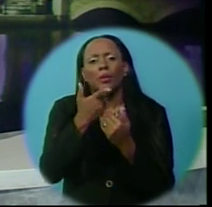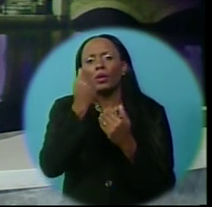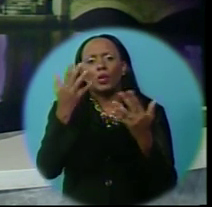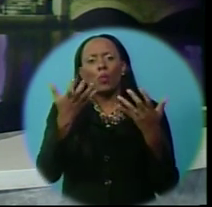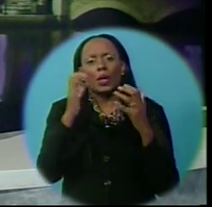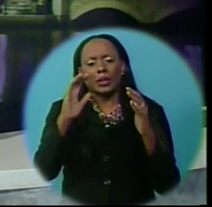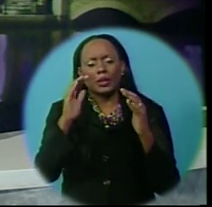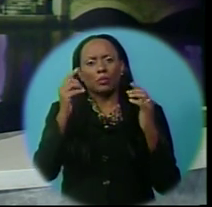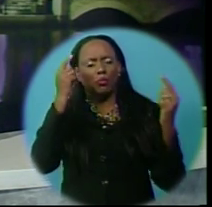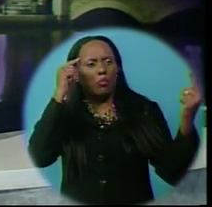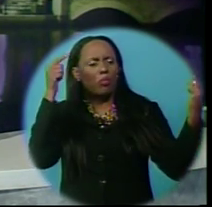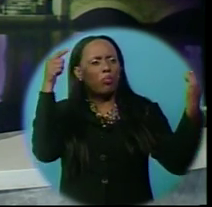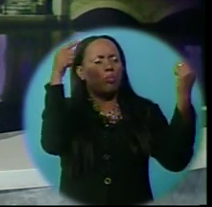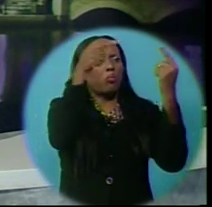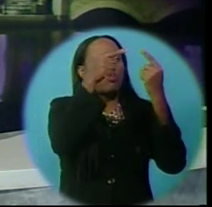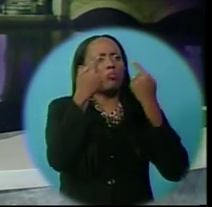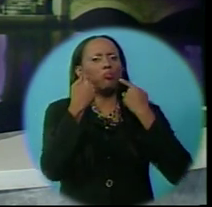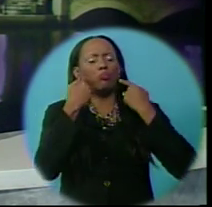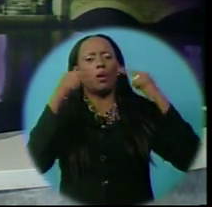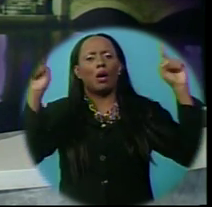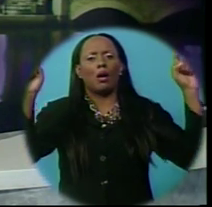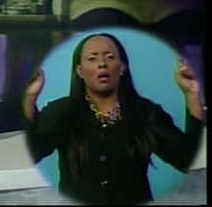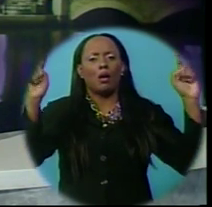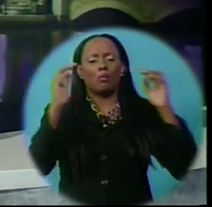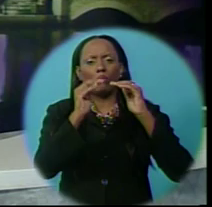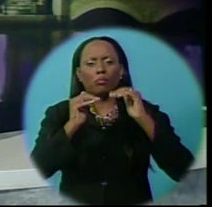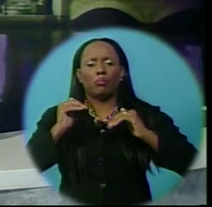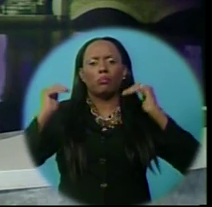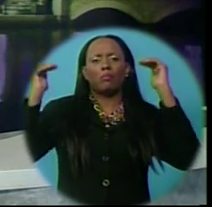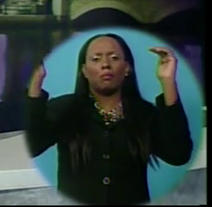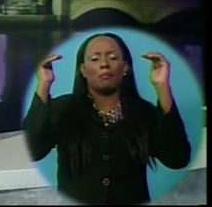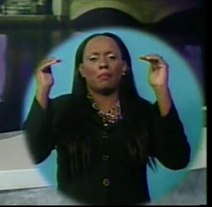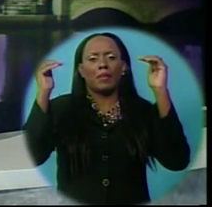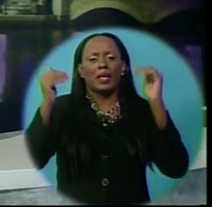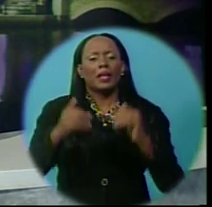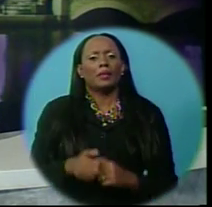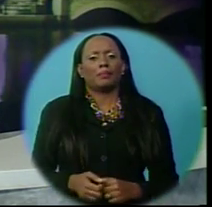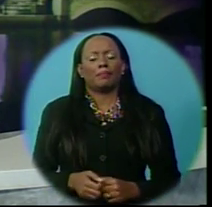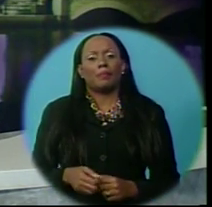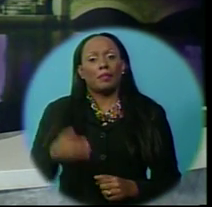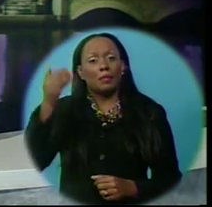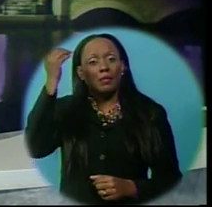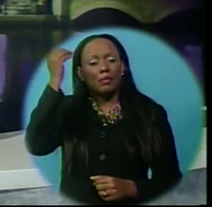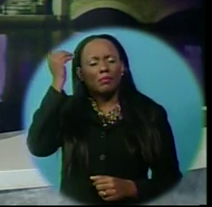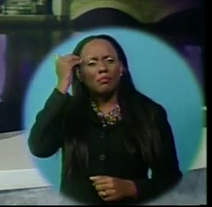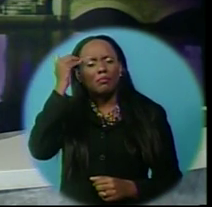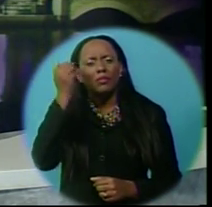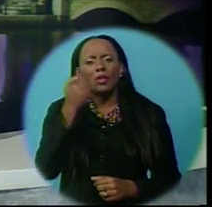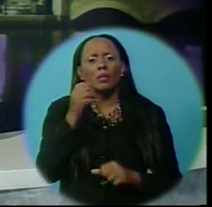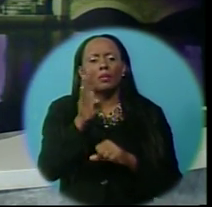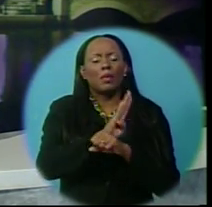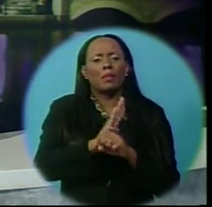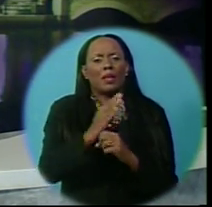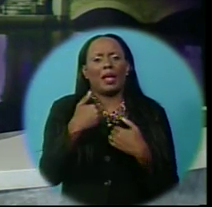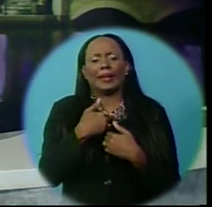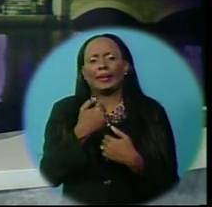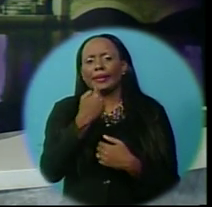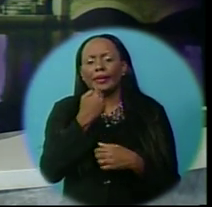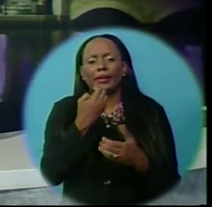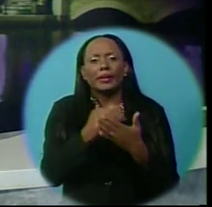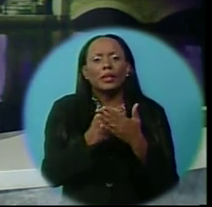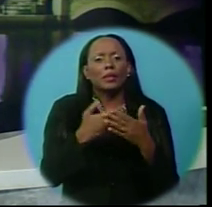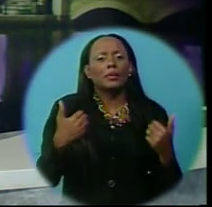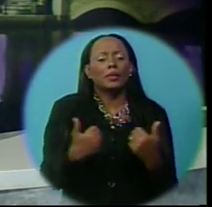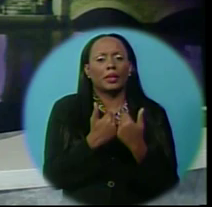highest standards in Barbados and the Caribbean," end quote. Acknowledging that Barbados has been going through serious